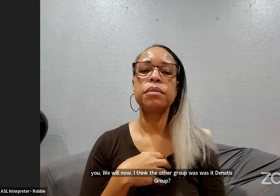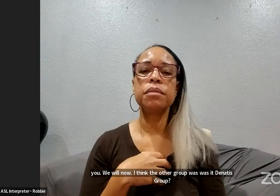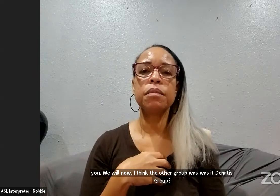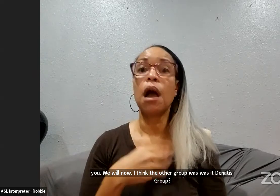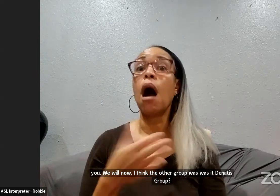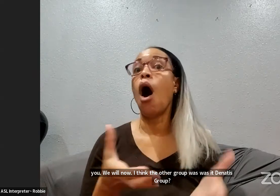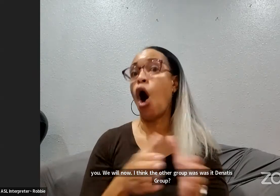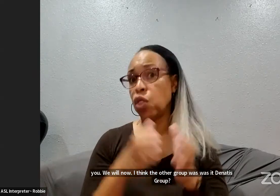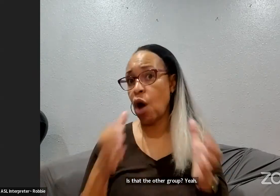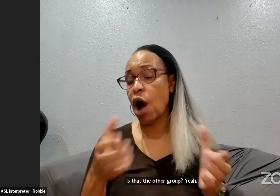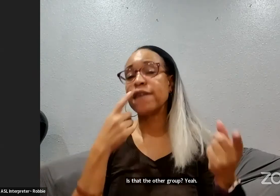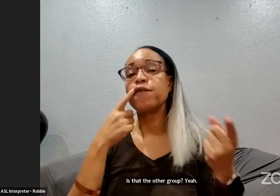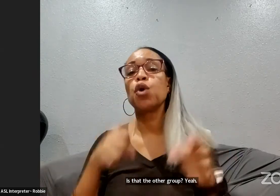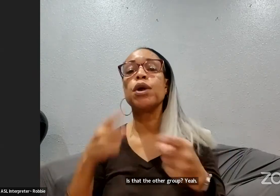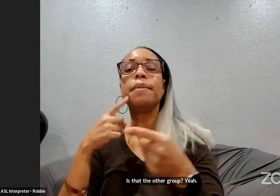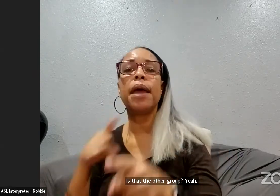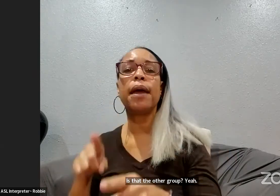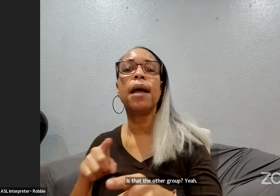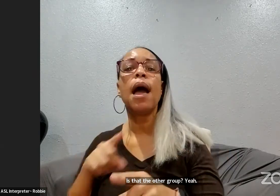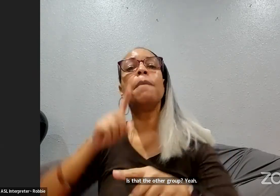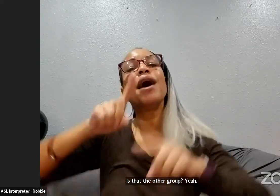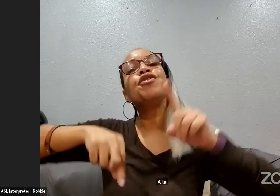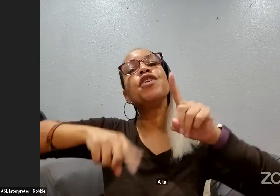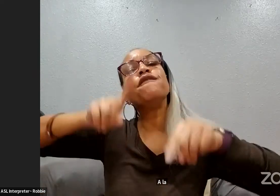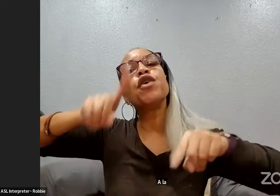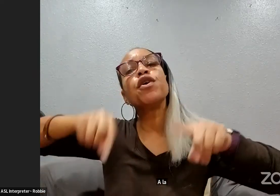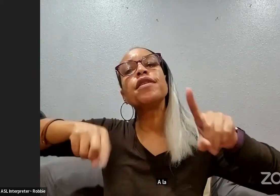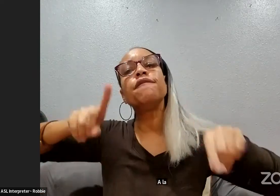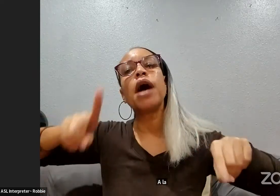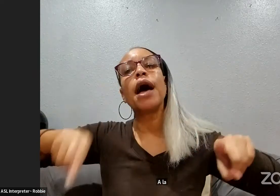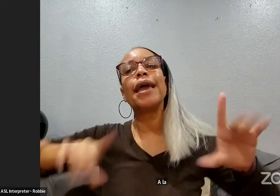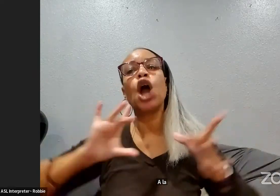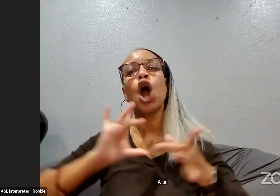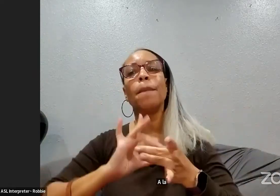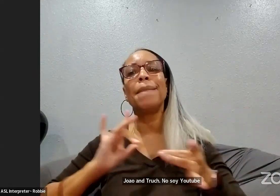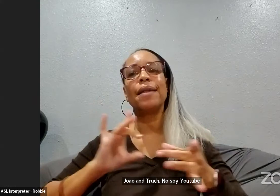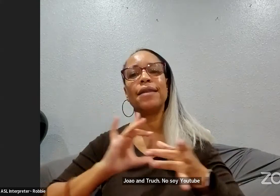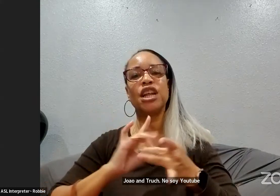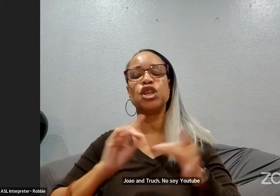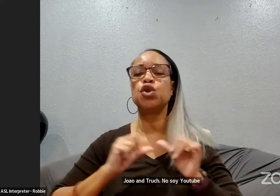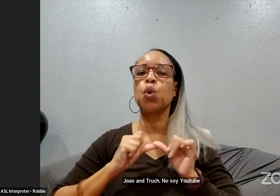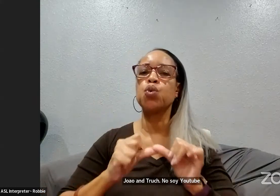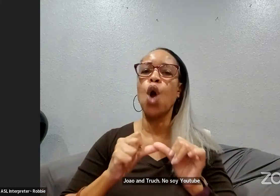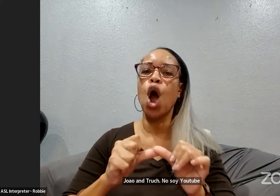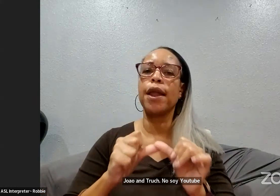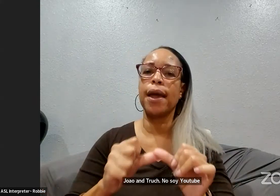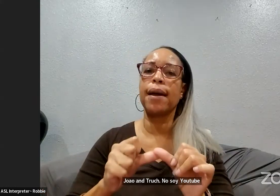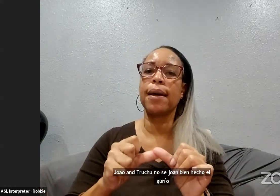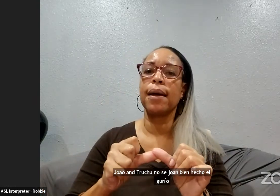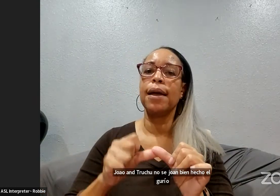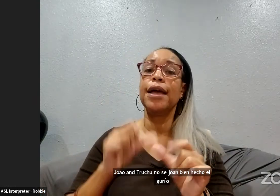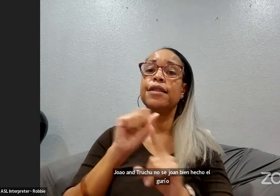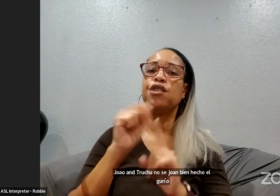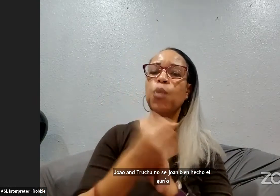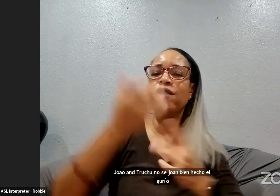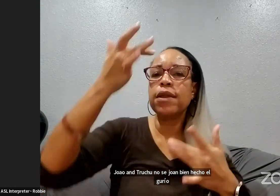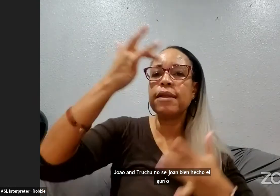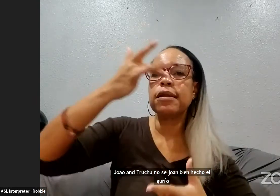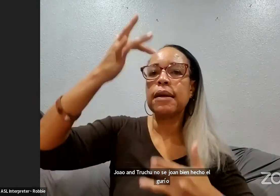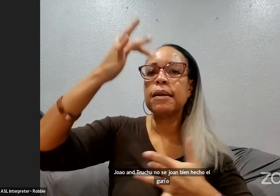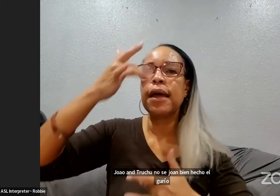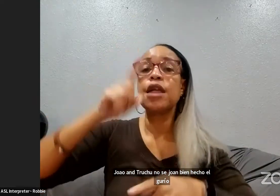agreement, and it was around diversifying our messaging toward chronic conditions, and that the diversity